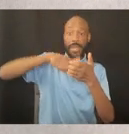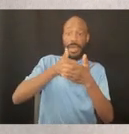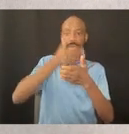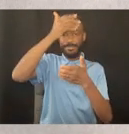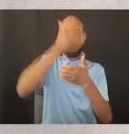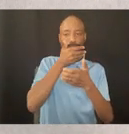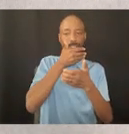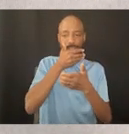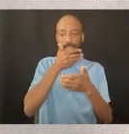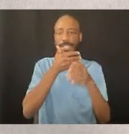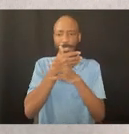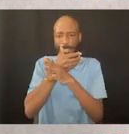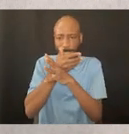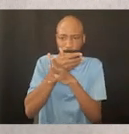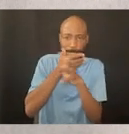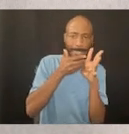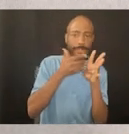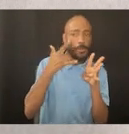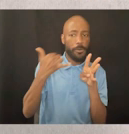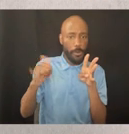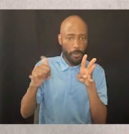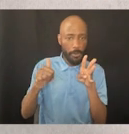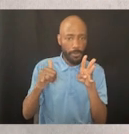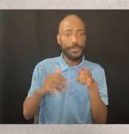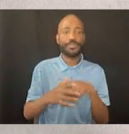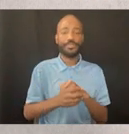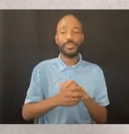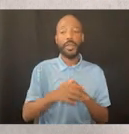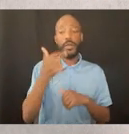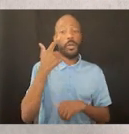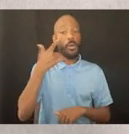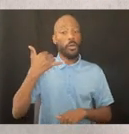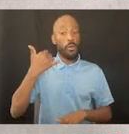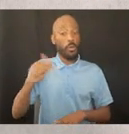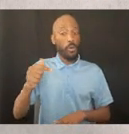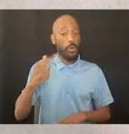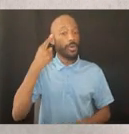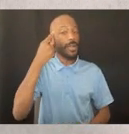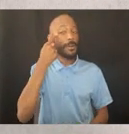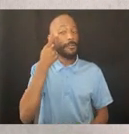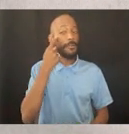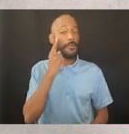The mask covers her mouth and most of her nose, and a gold tear drops from her left eye.